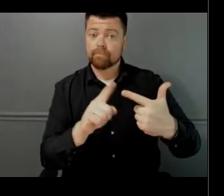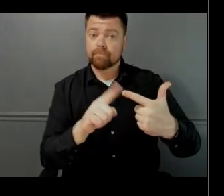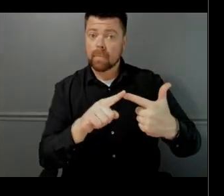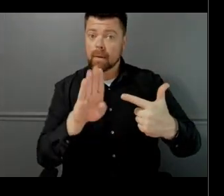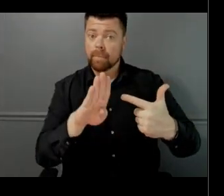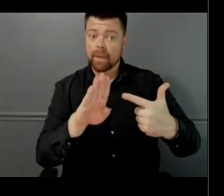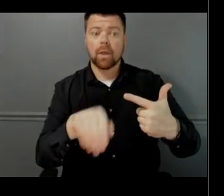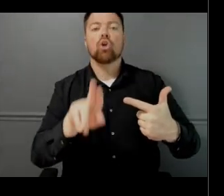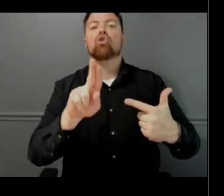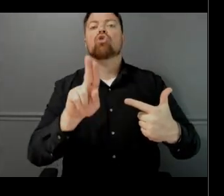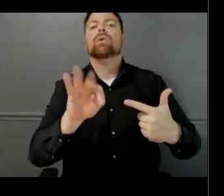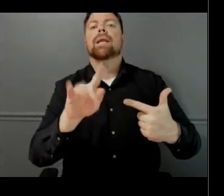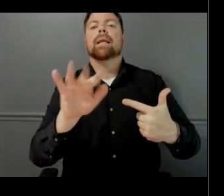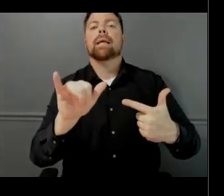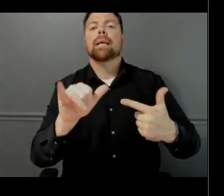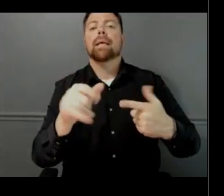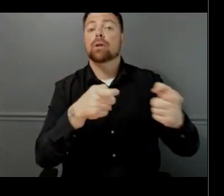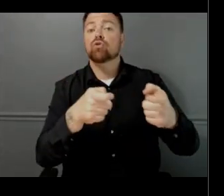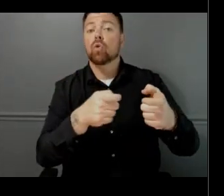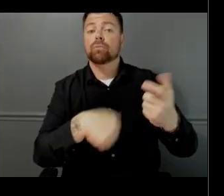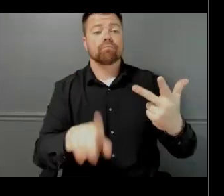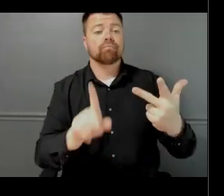Second option, utility control.